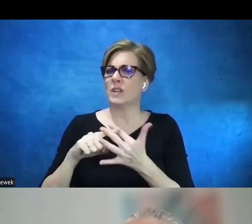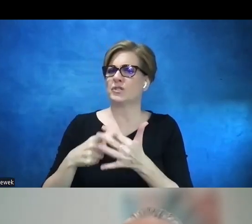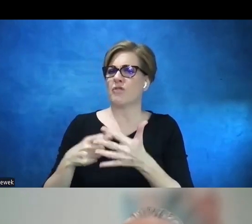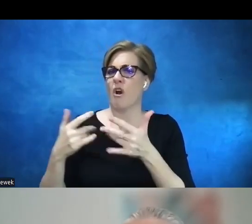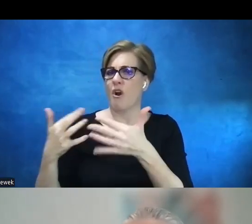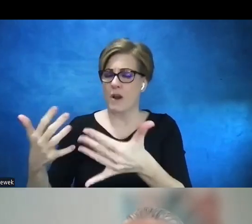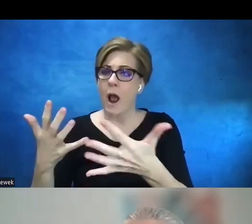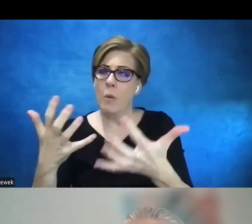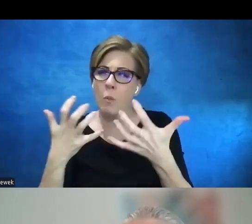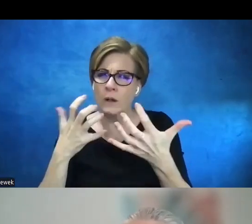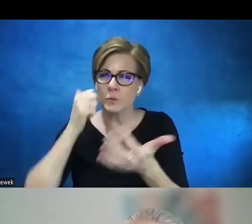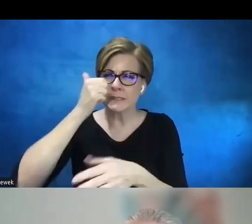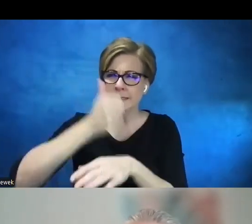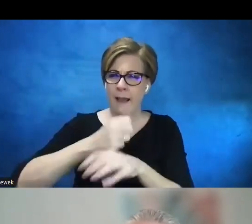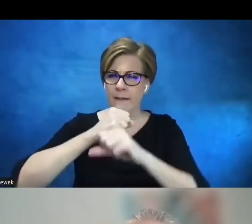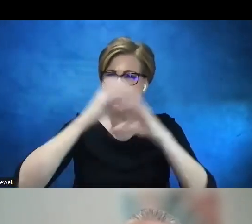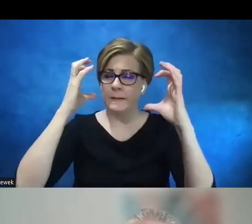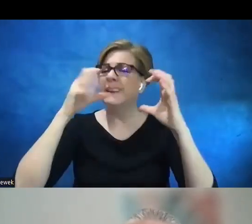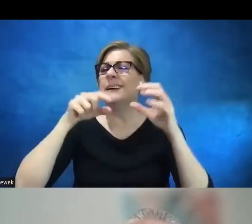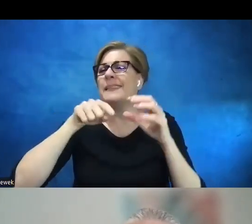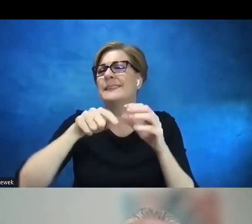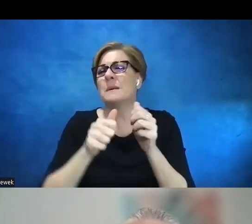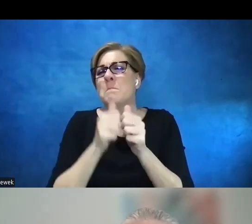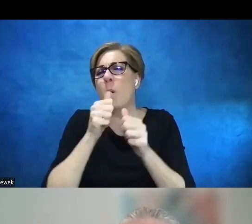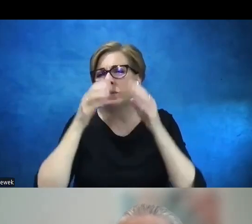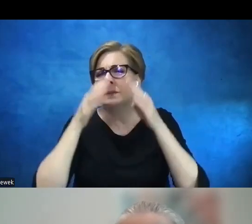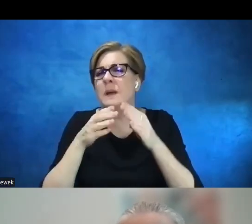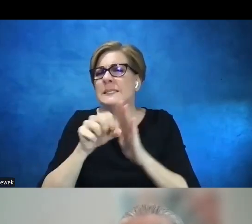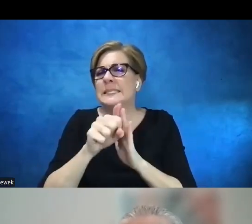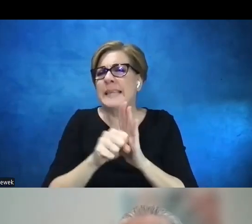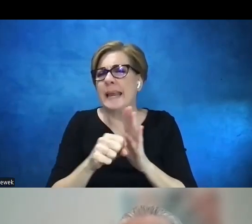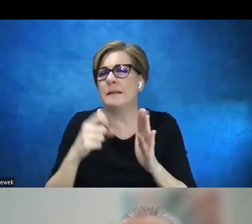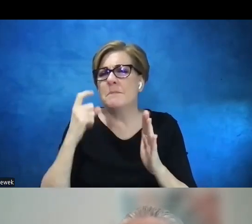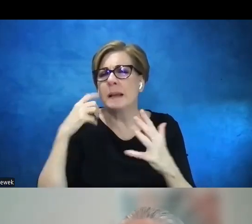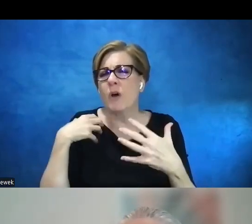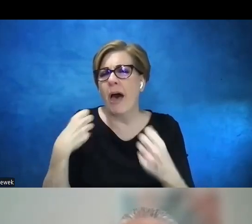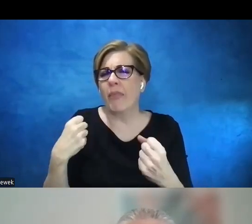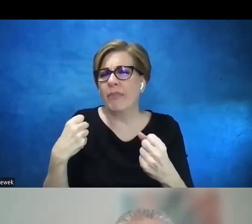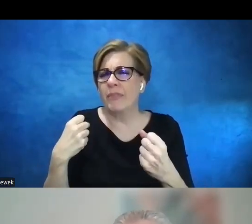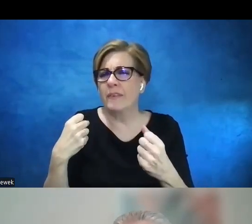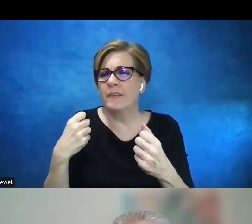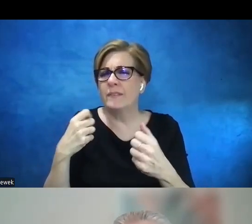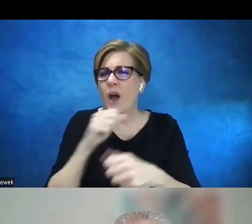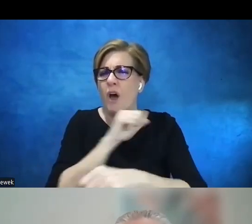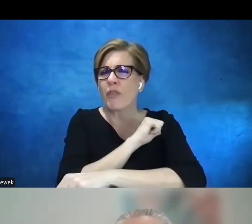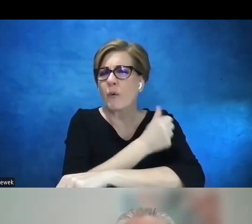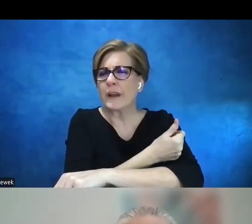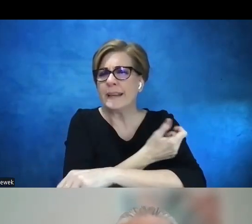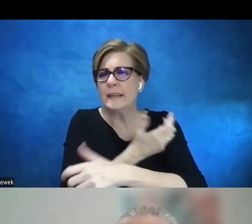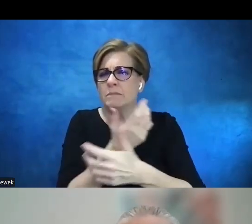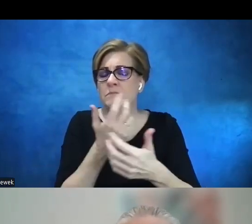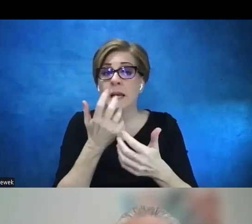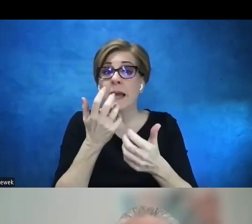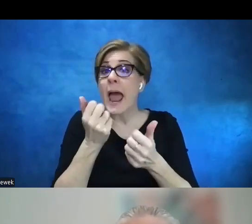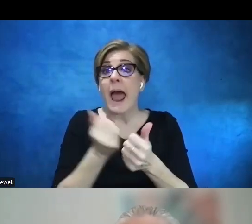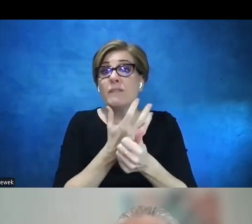of aimed at state mental health authorities. So your state departments for mental health, everything is transferable if you don't